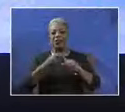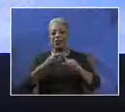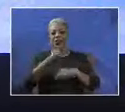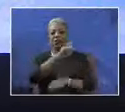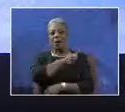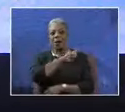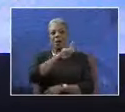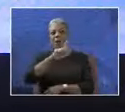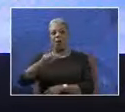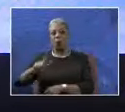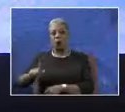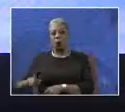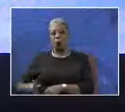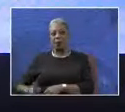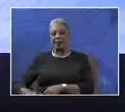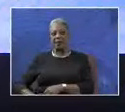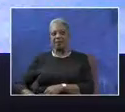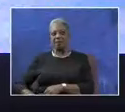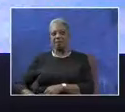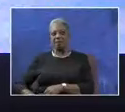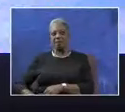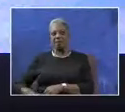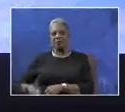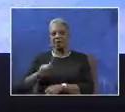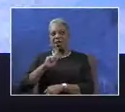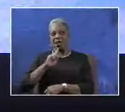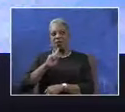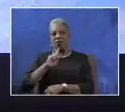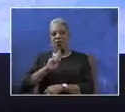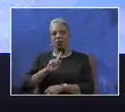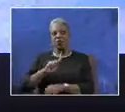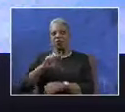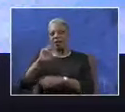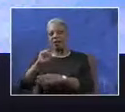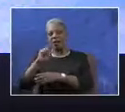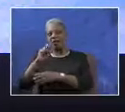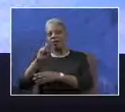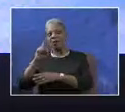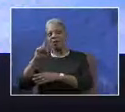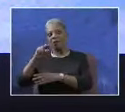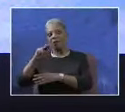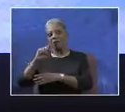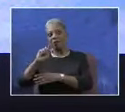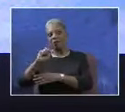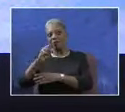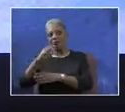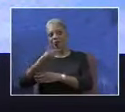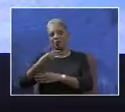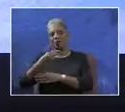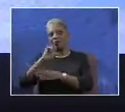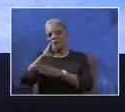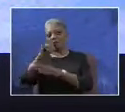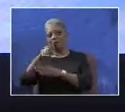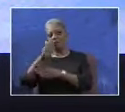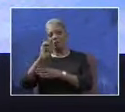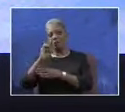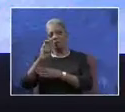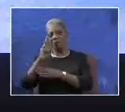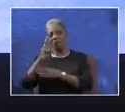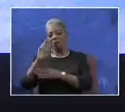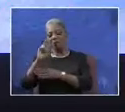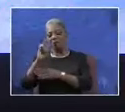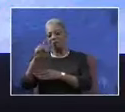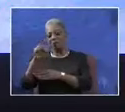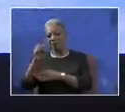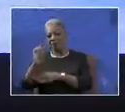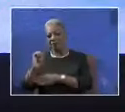floor of Aruna, the Jebusite. When the hand comes